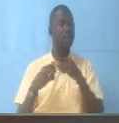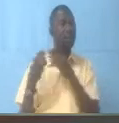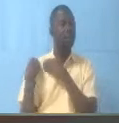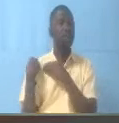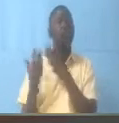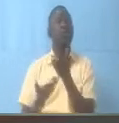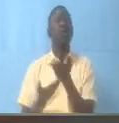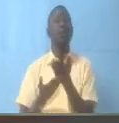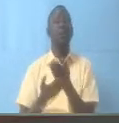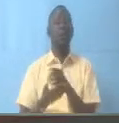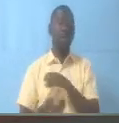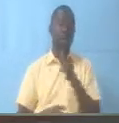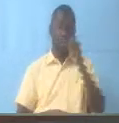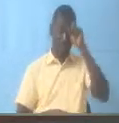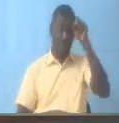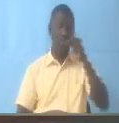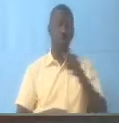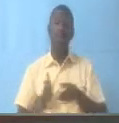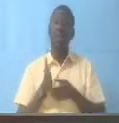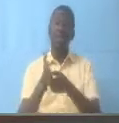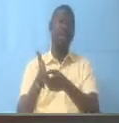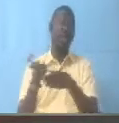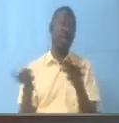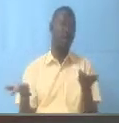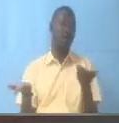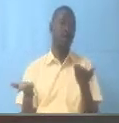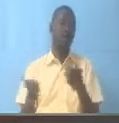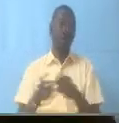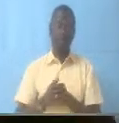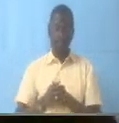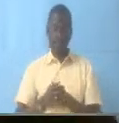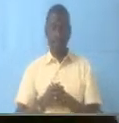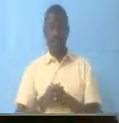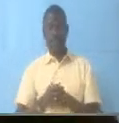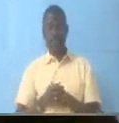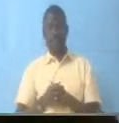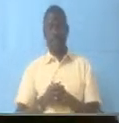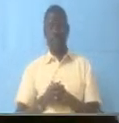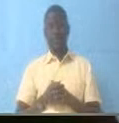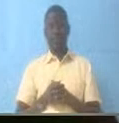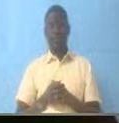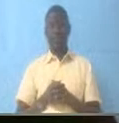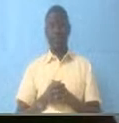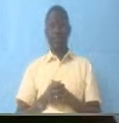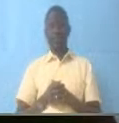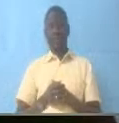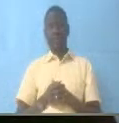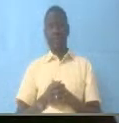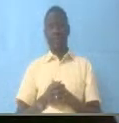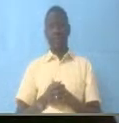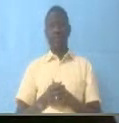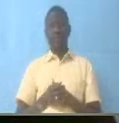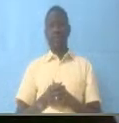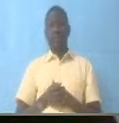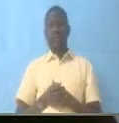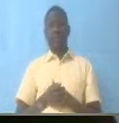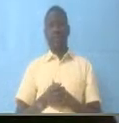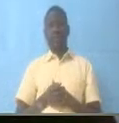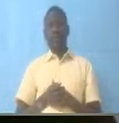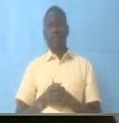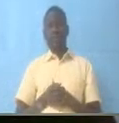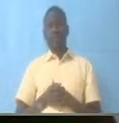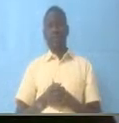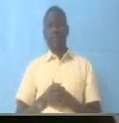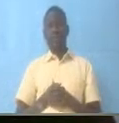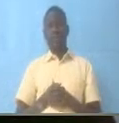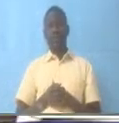ndax ñi yëngu ci wàlli kaaraange ñoom duñ génn ci mbedd yi rek di soqi ay bal te kenn joxu doon leen digal dañ amoon digal ndax ñoom it da ngaa